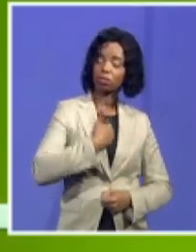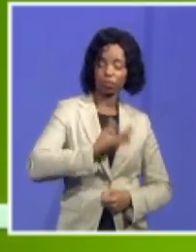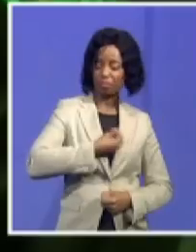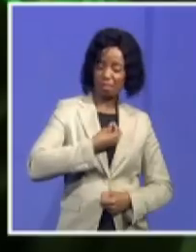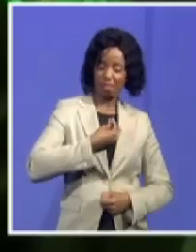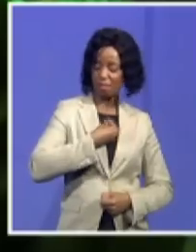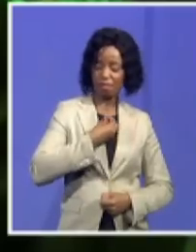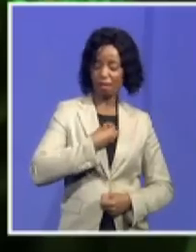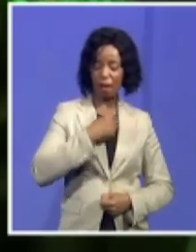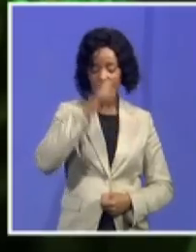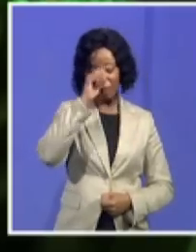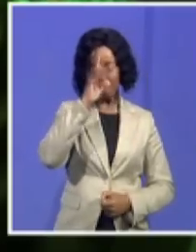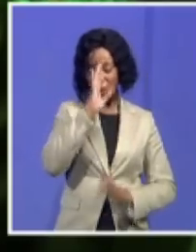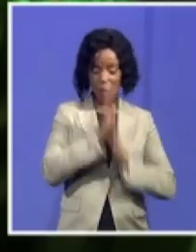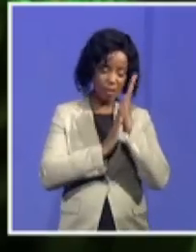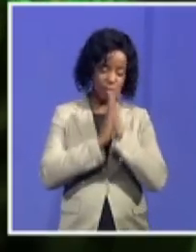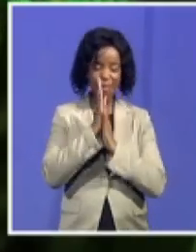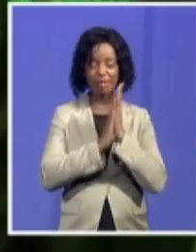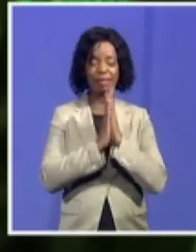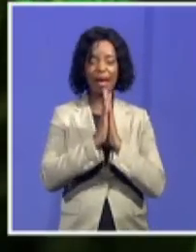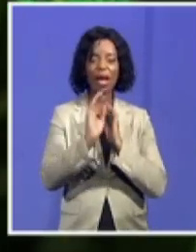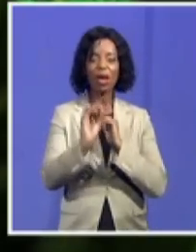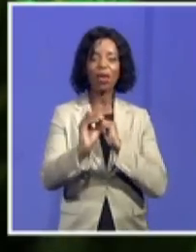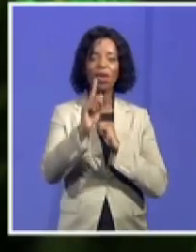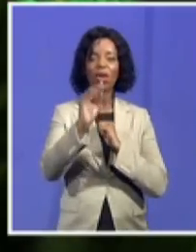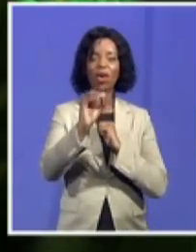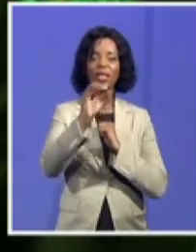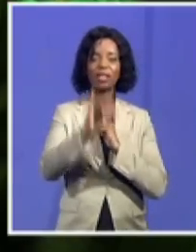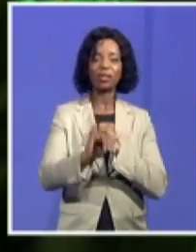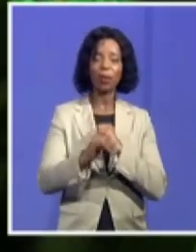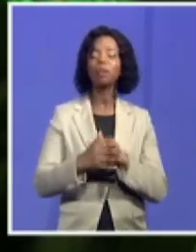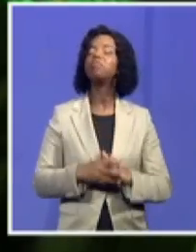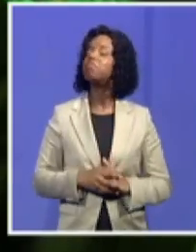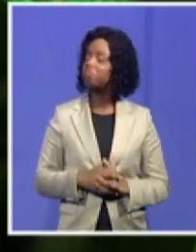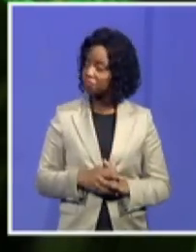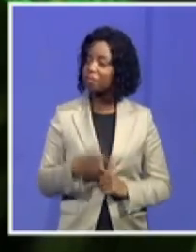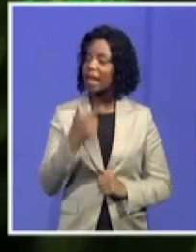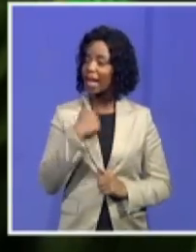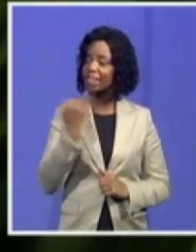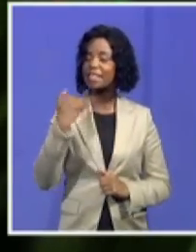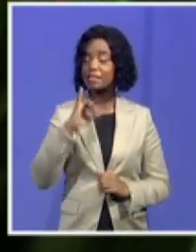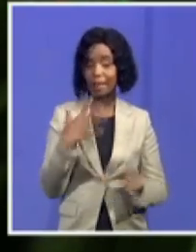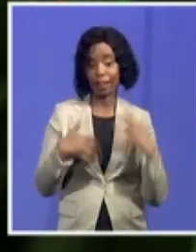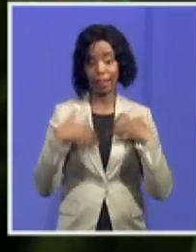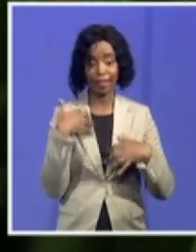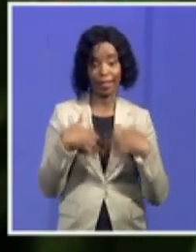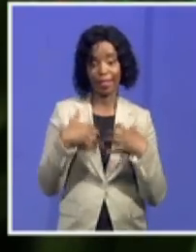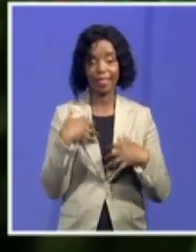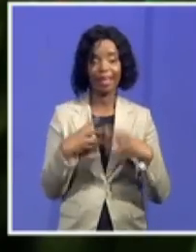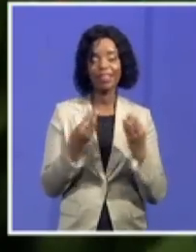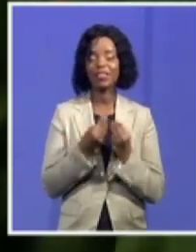over a toy. Yes, President Masisi, I still get excited over things like that.